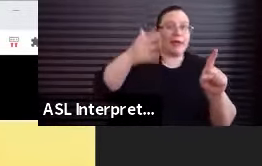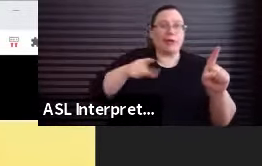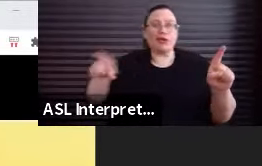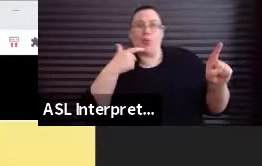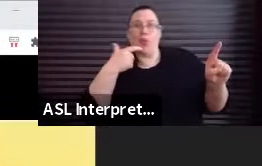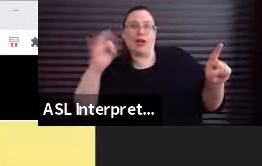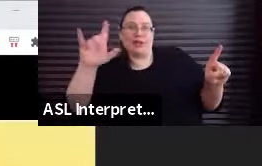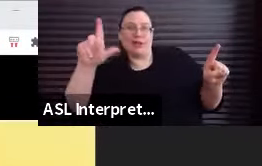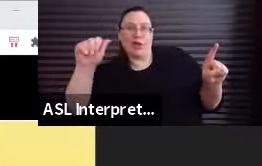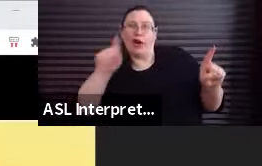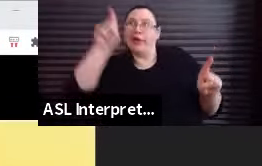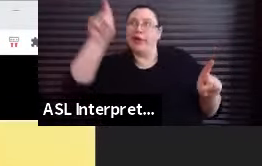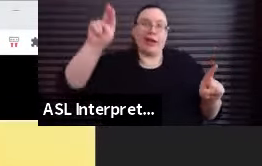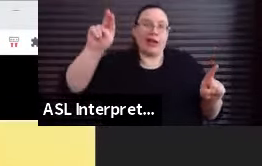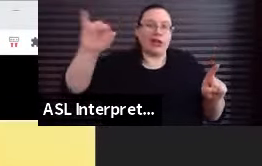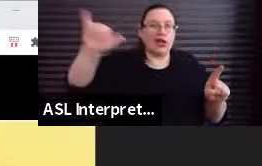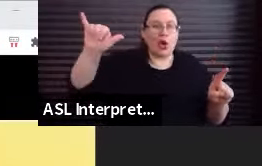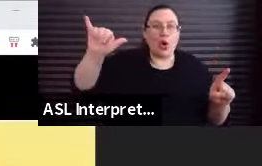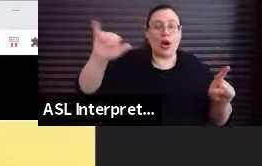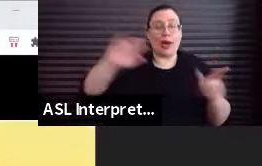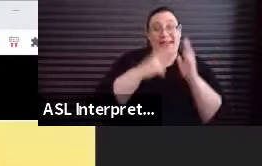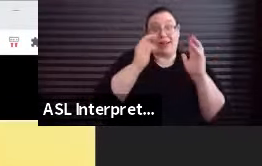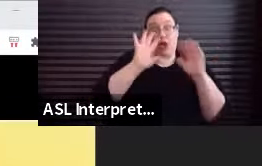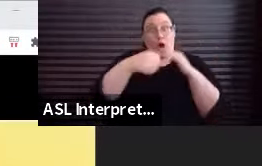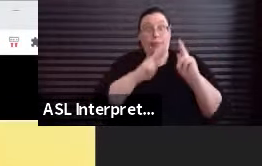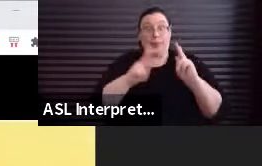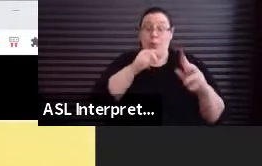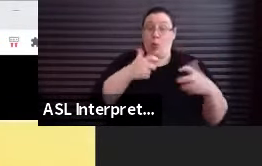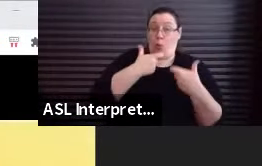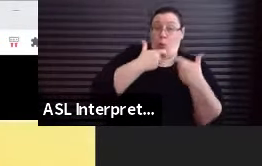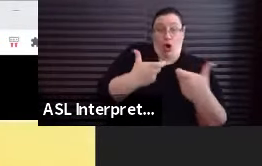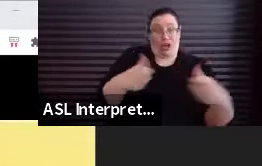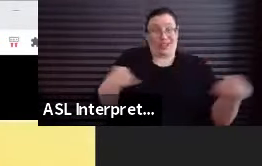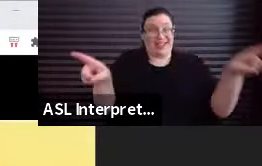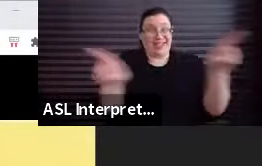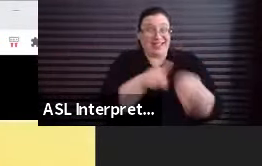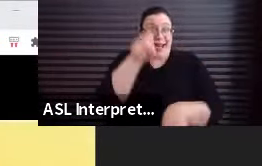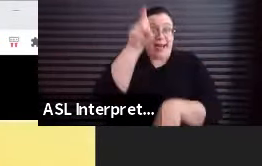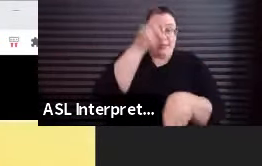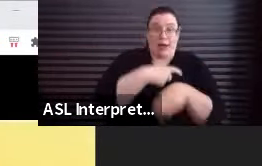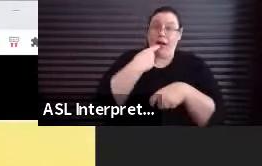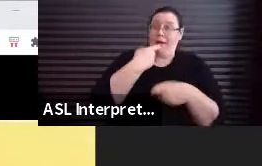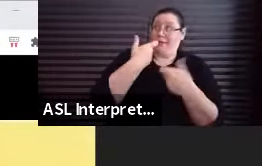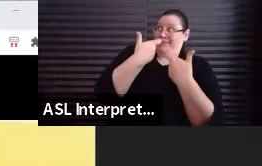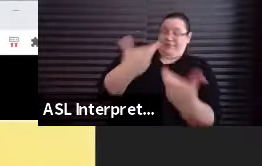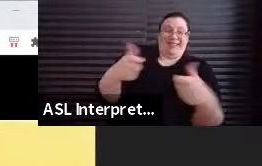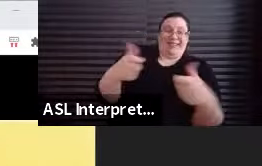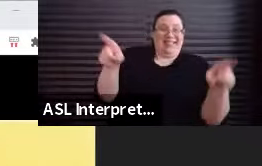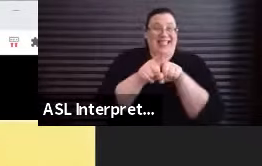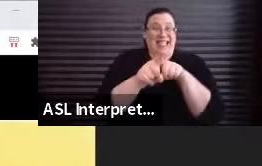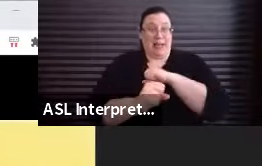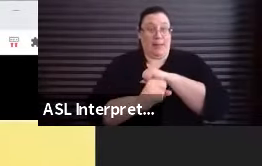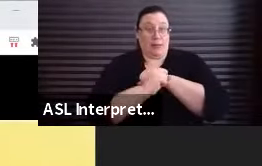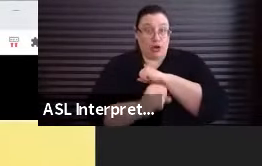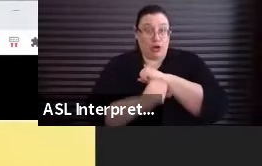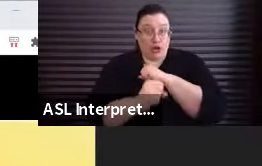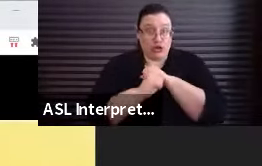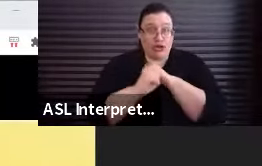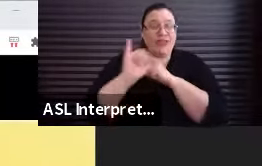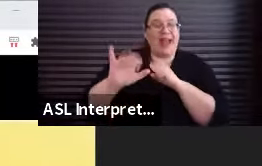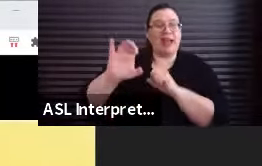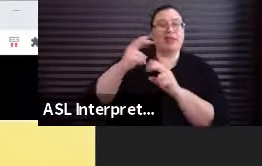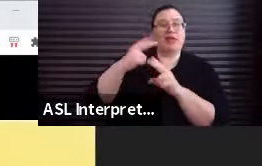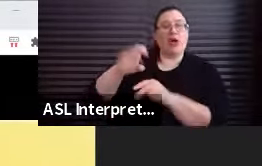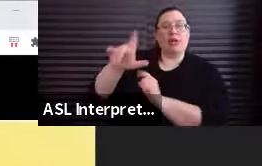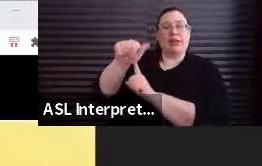somebody in New York. So everybody watching at the same time sees that Dove commercial, that's going to be a Class A